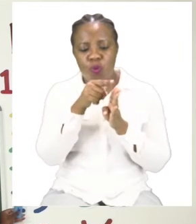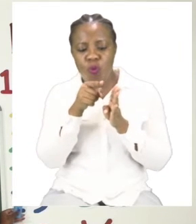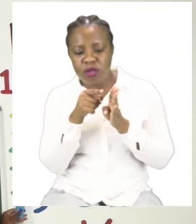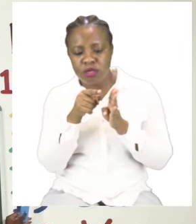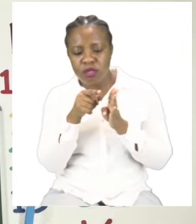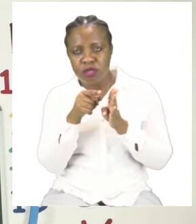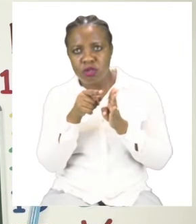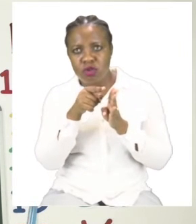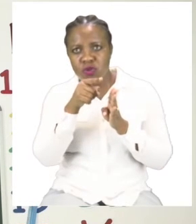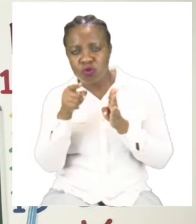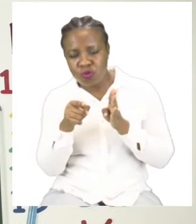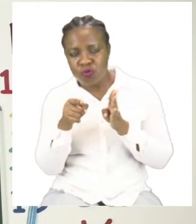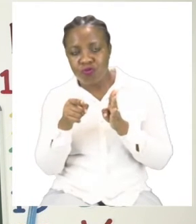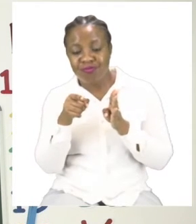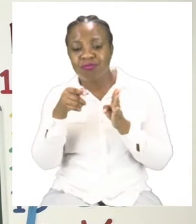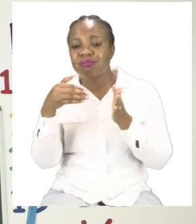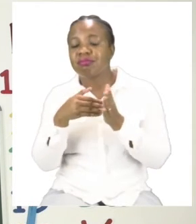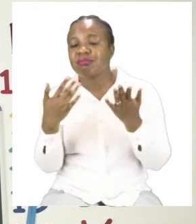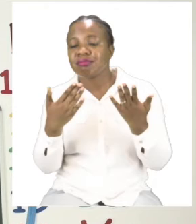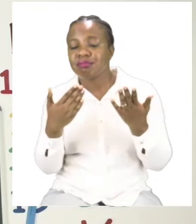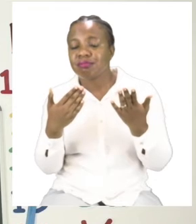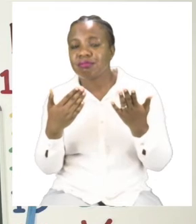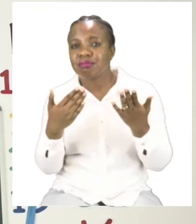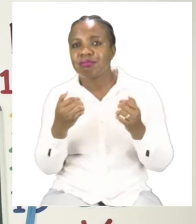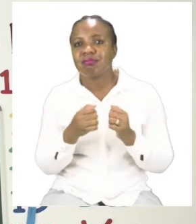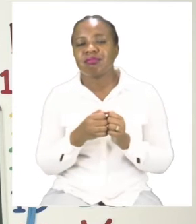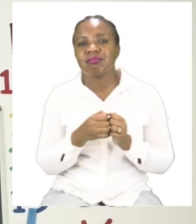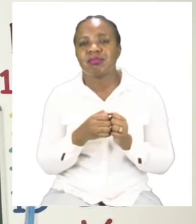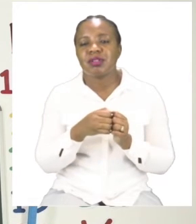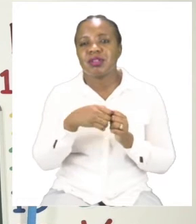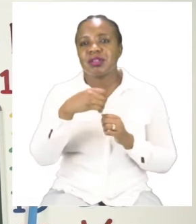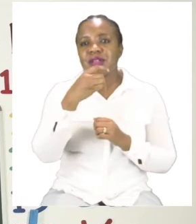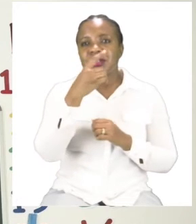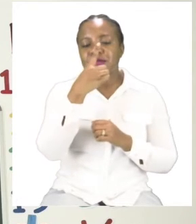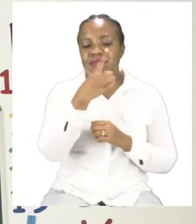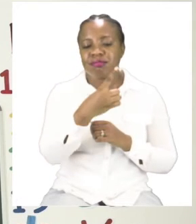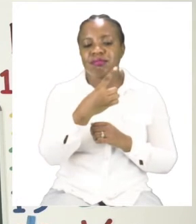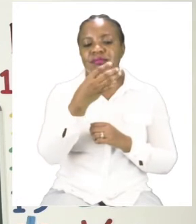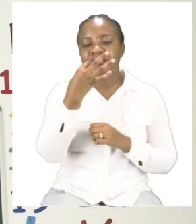1, 2. So our answer is